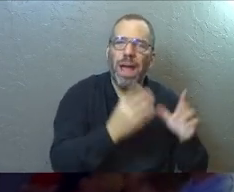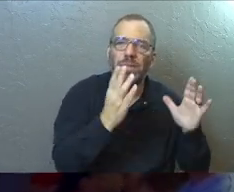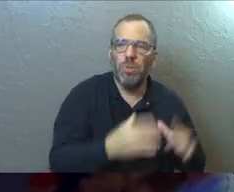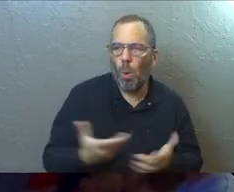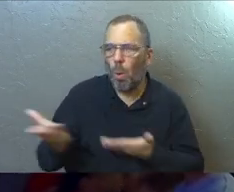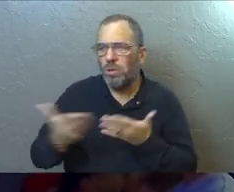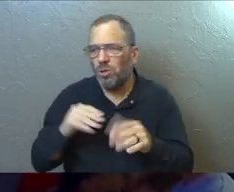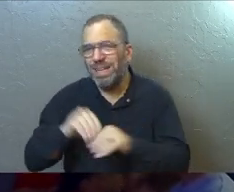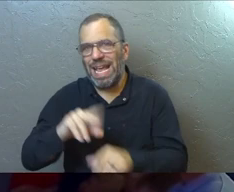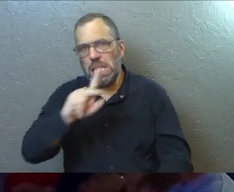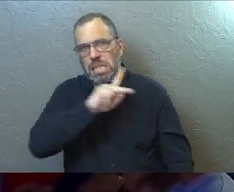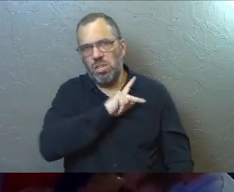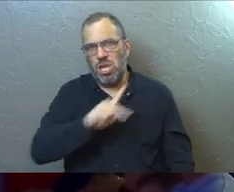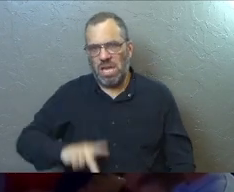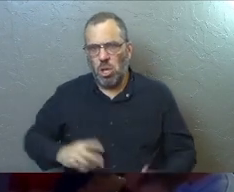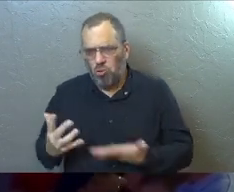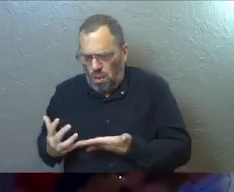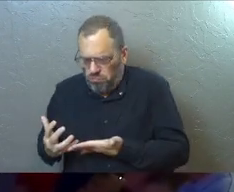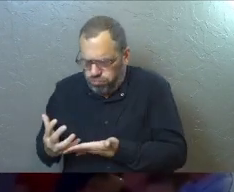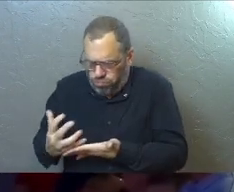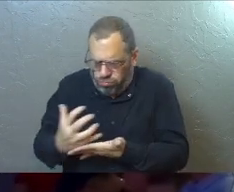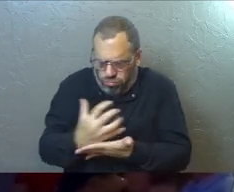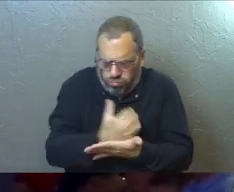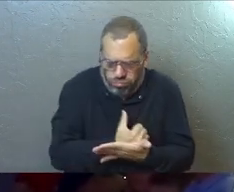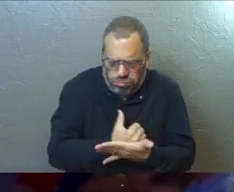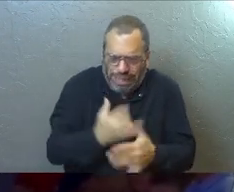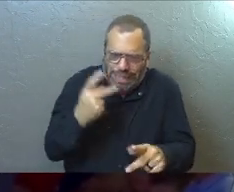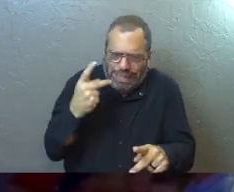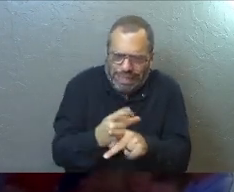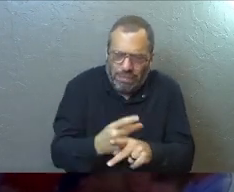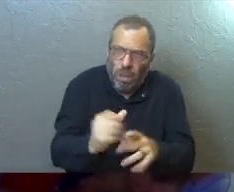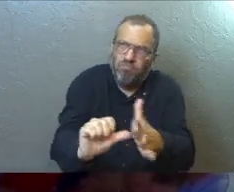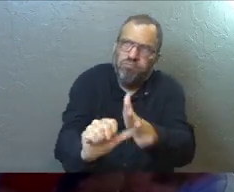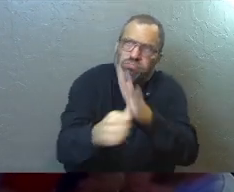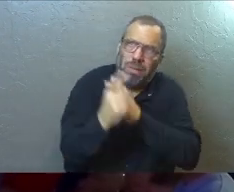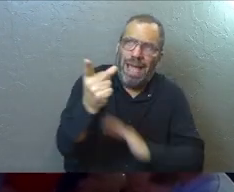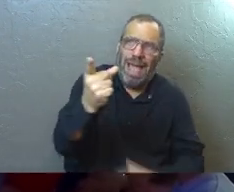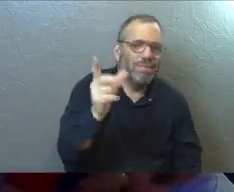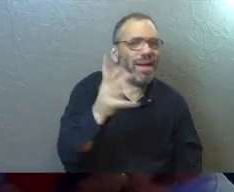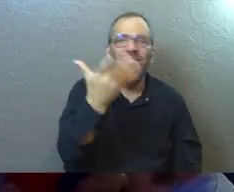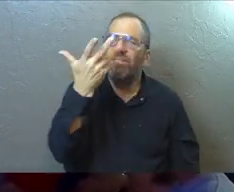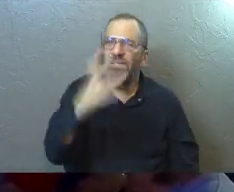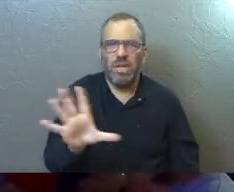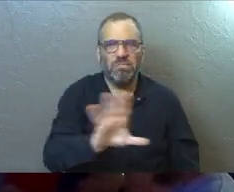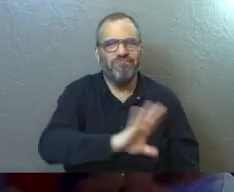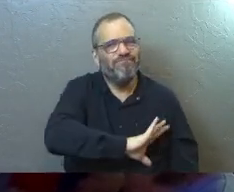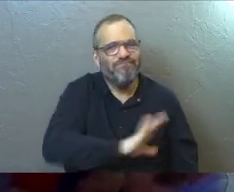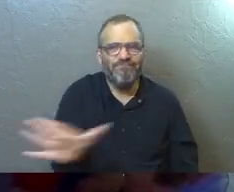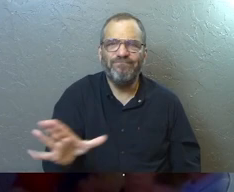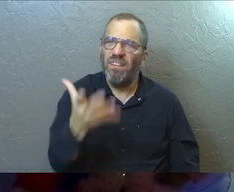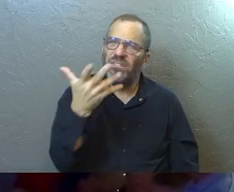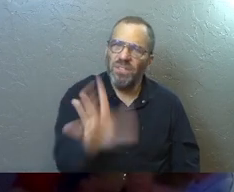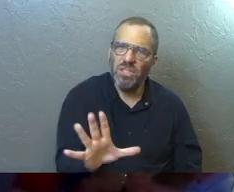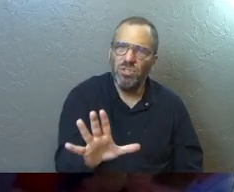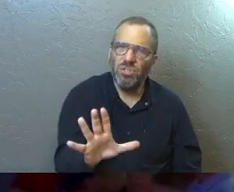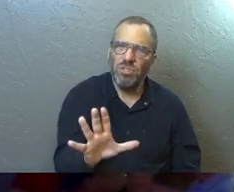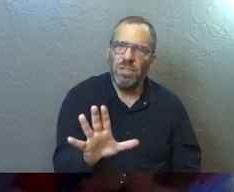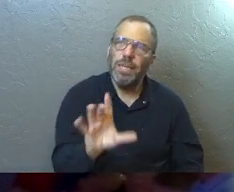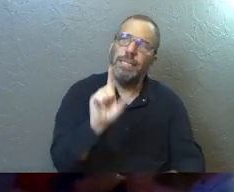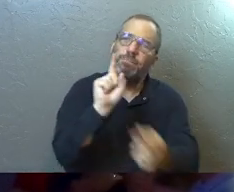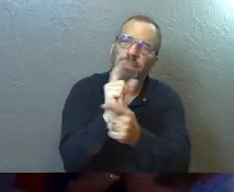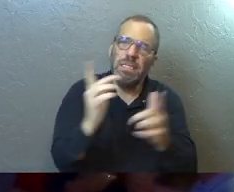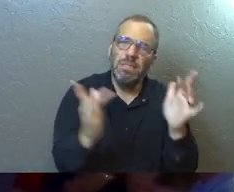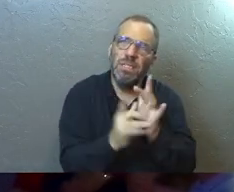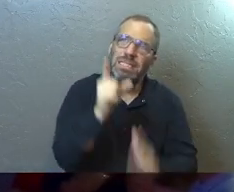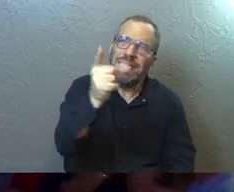in the king's house, trying to earn your way, trying to keep your way, trying to impress God, and you've got to be done with it. You got to come to